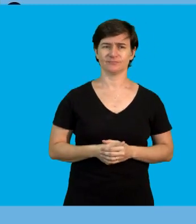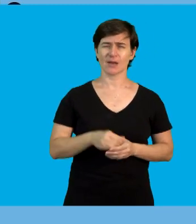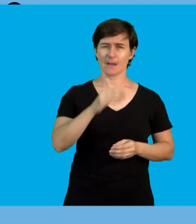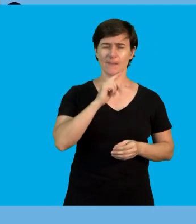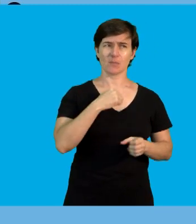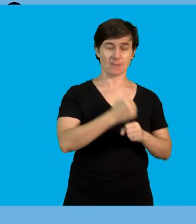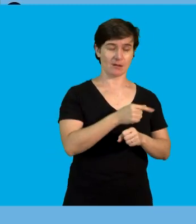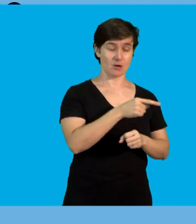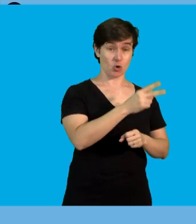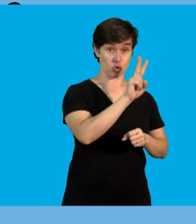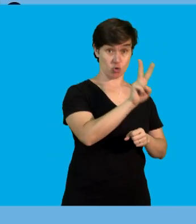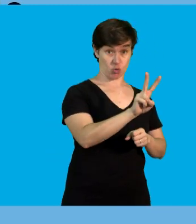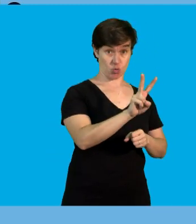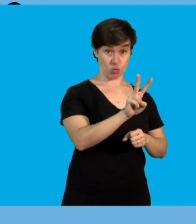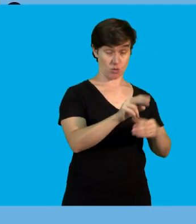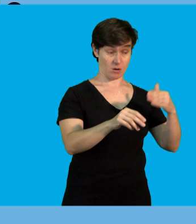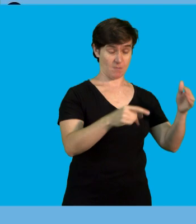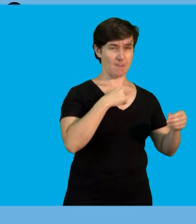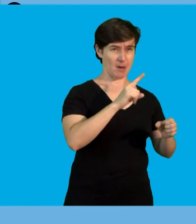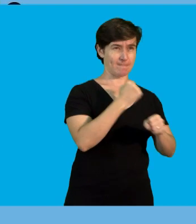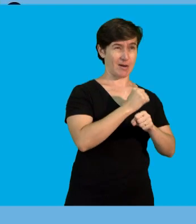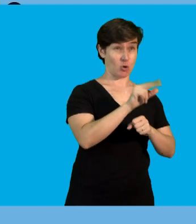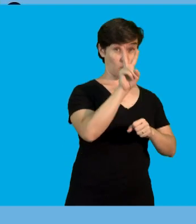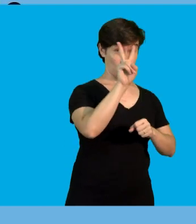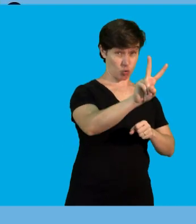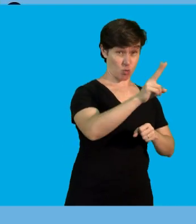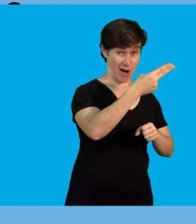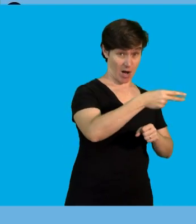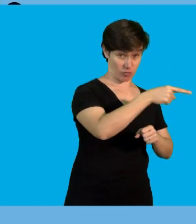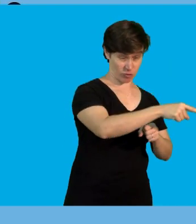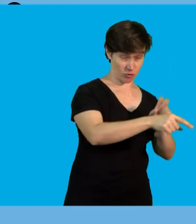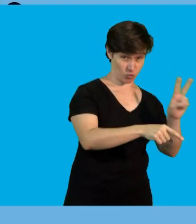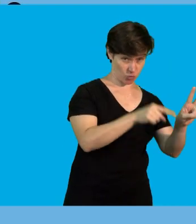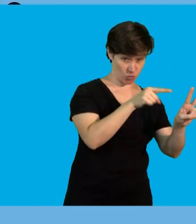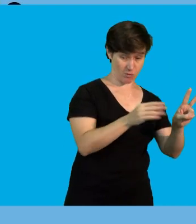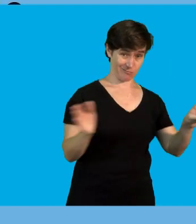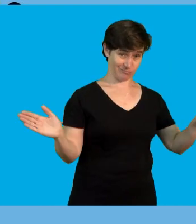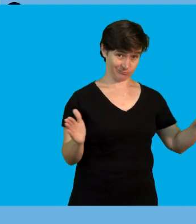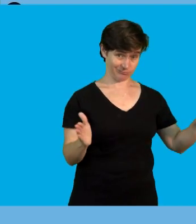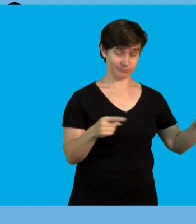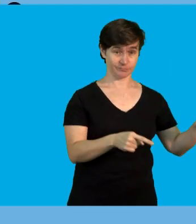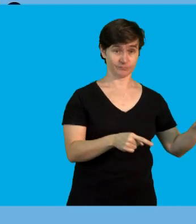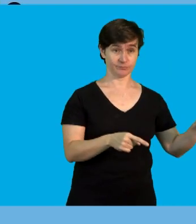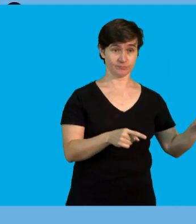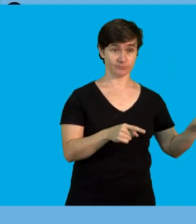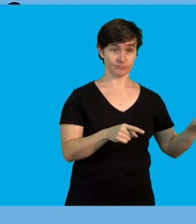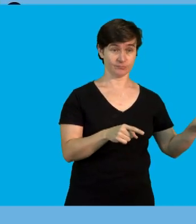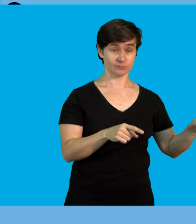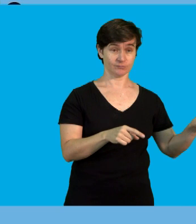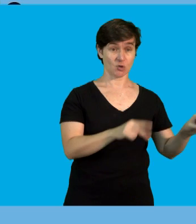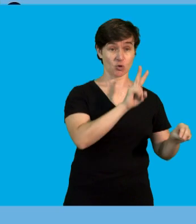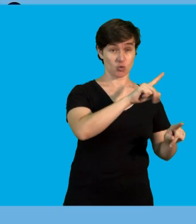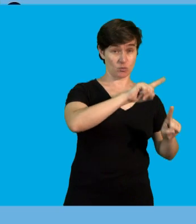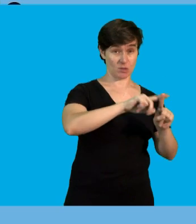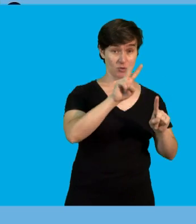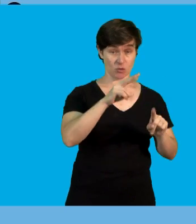So if we put another 2 there, we notice that on the right-hand side, on the left-hand side, we have 2 hydrogens. And remember, we also have the other